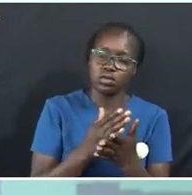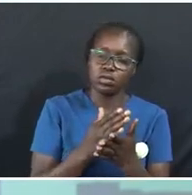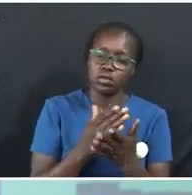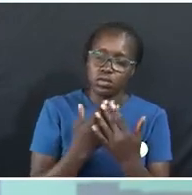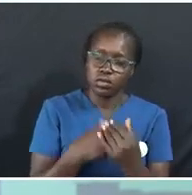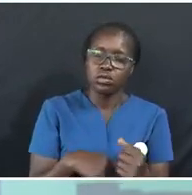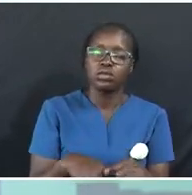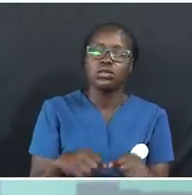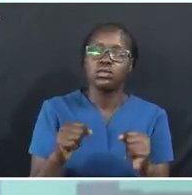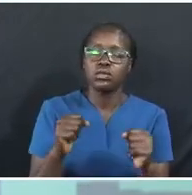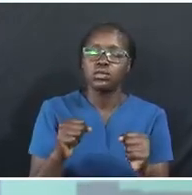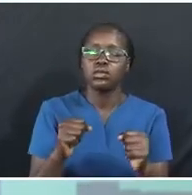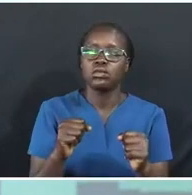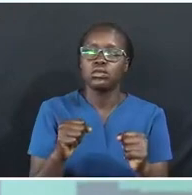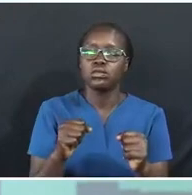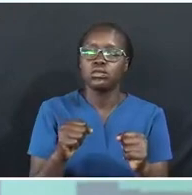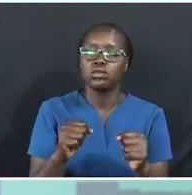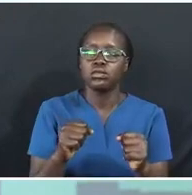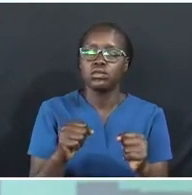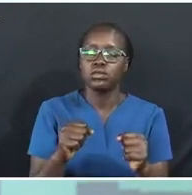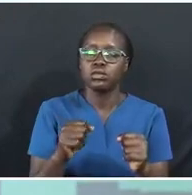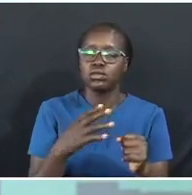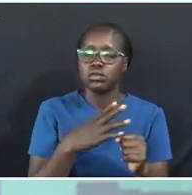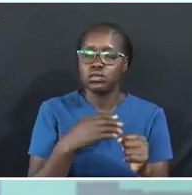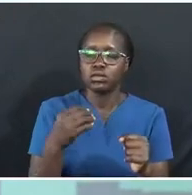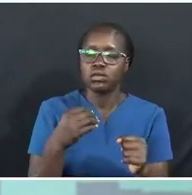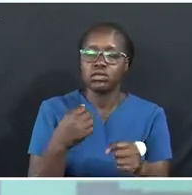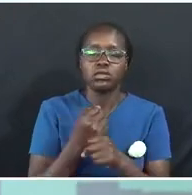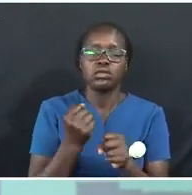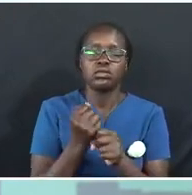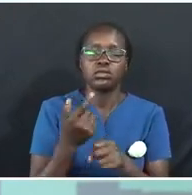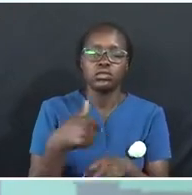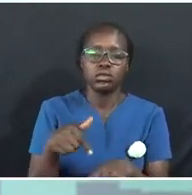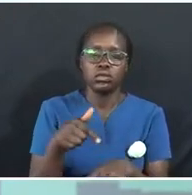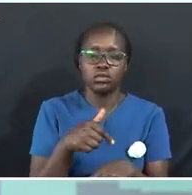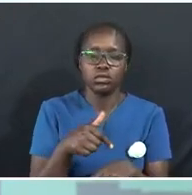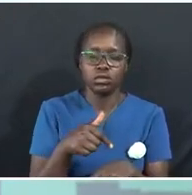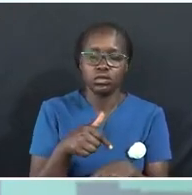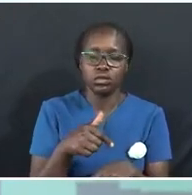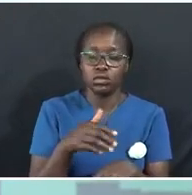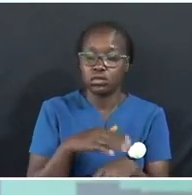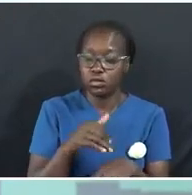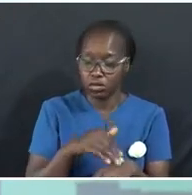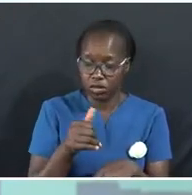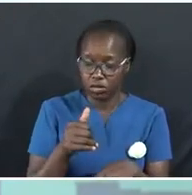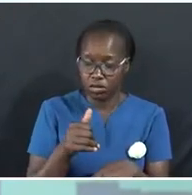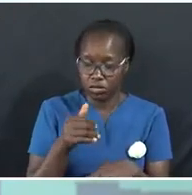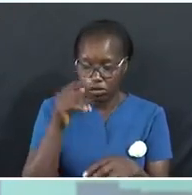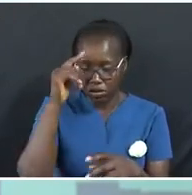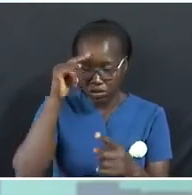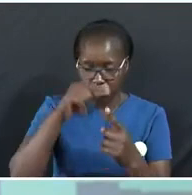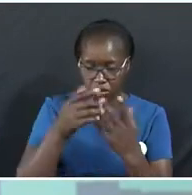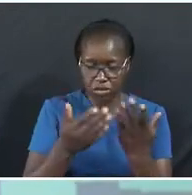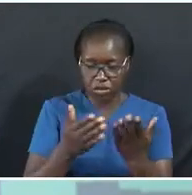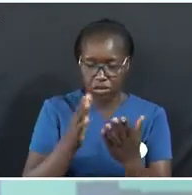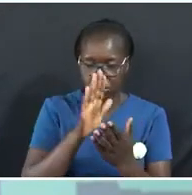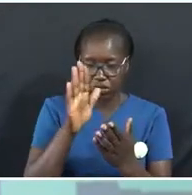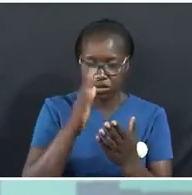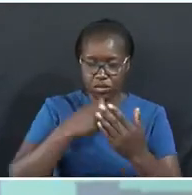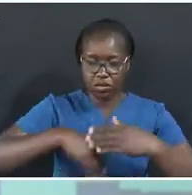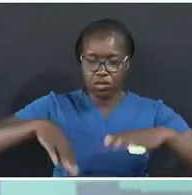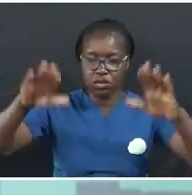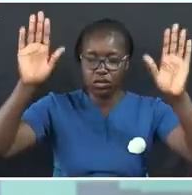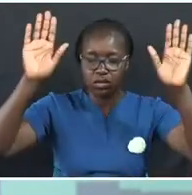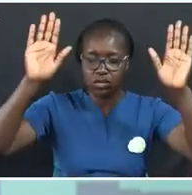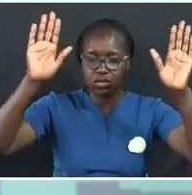be able to convert us and even to make us walk according to a pattern. It is only you. We surrender